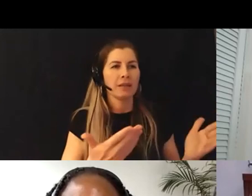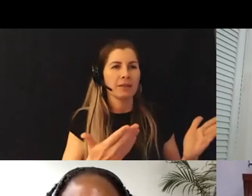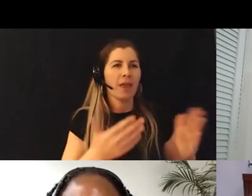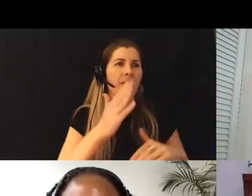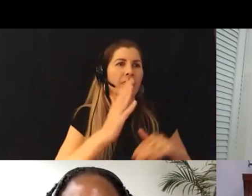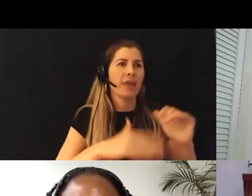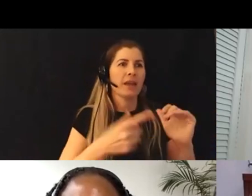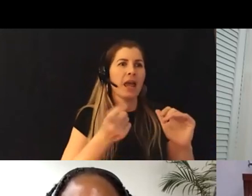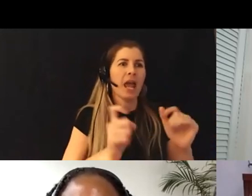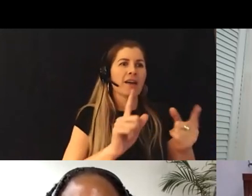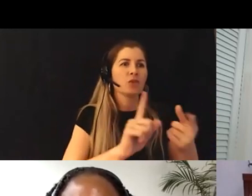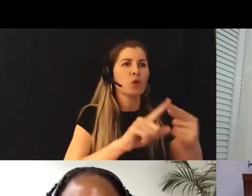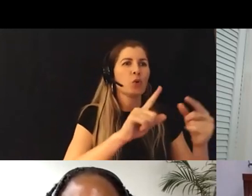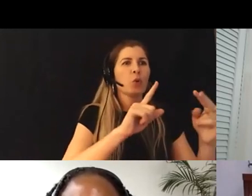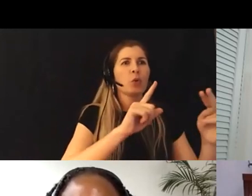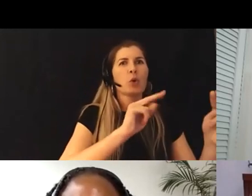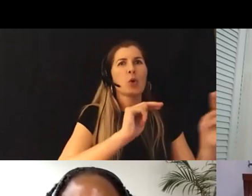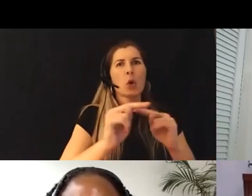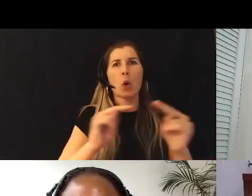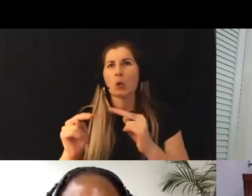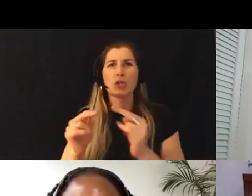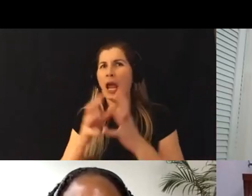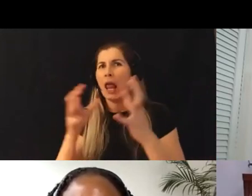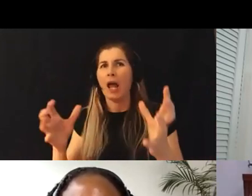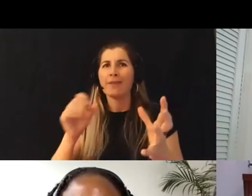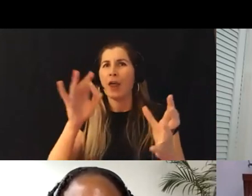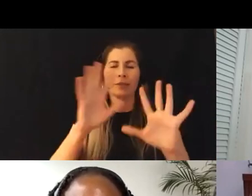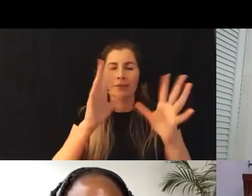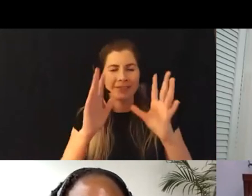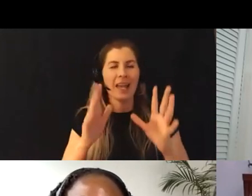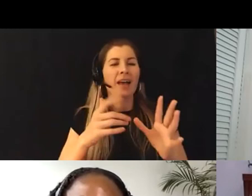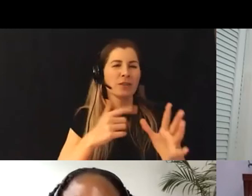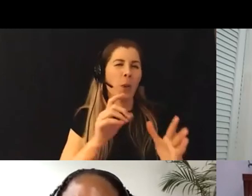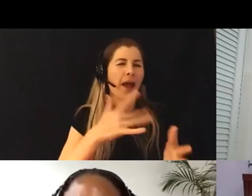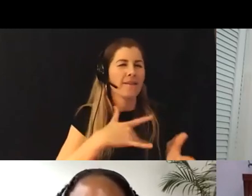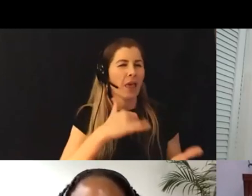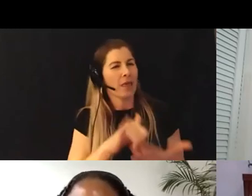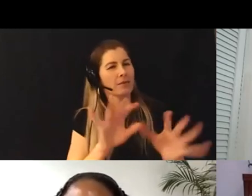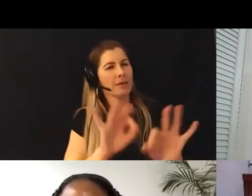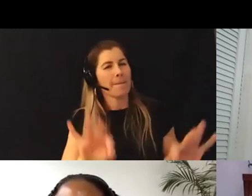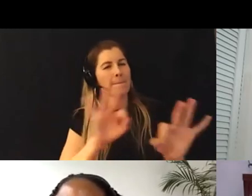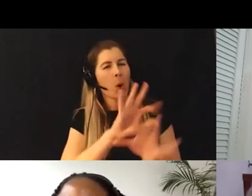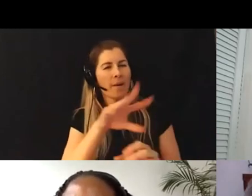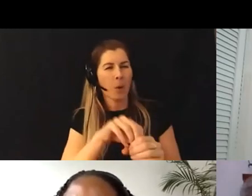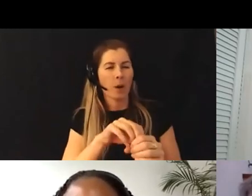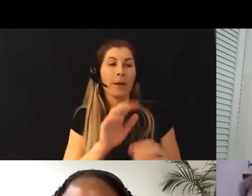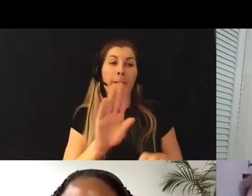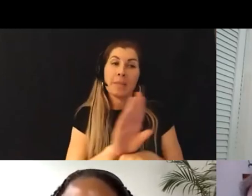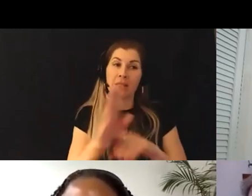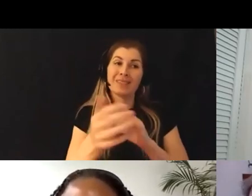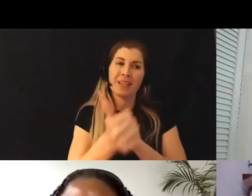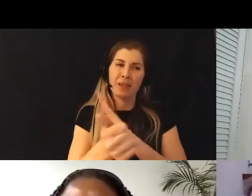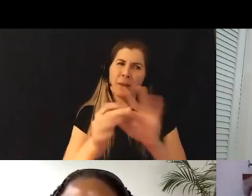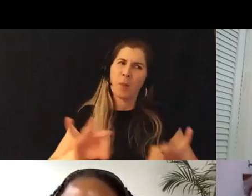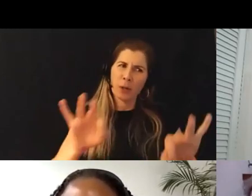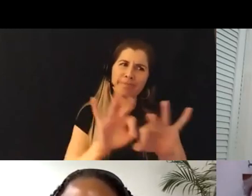of bureaucracy. It's like the very opposite of other things that I do. So I think that's an important part. Those business skills are important. That might be